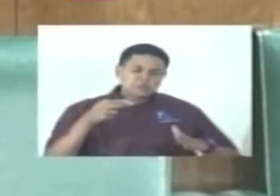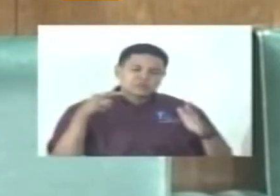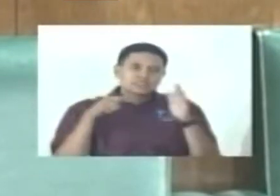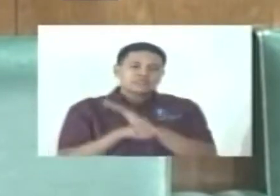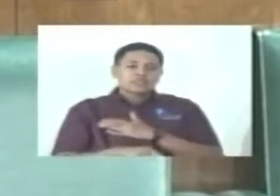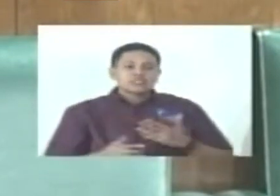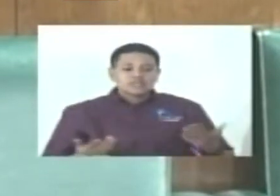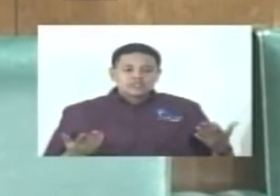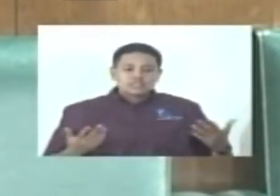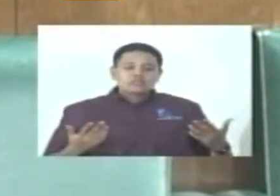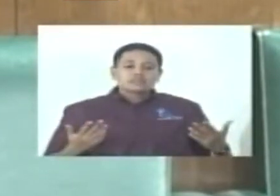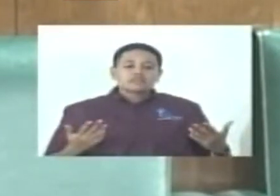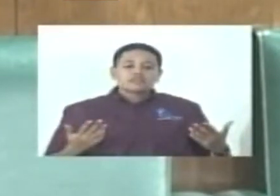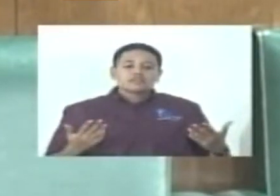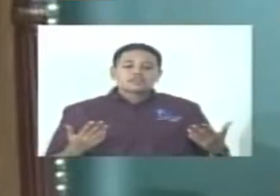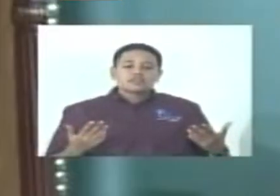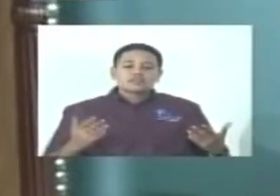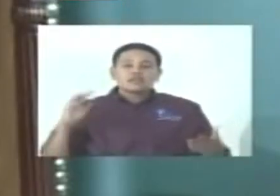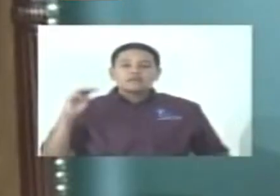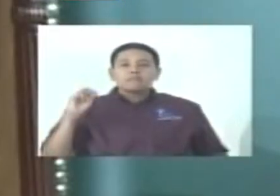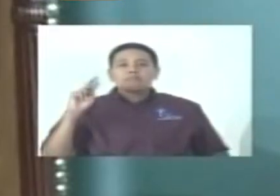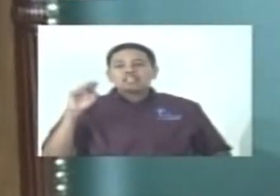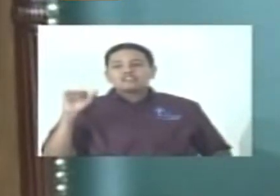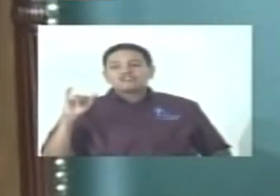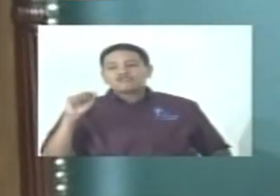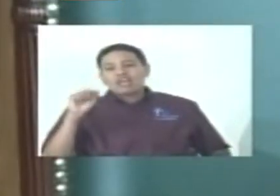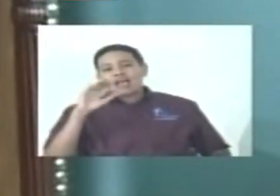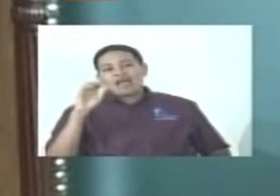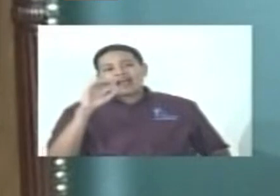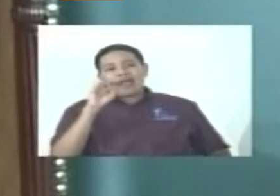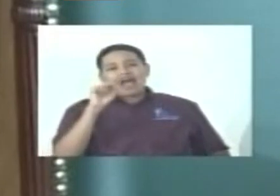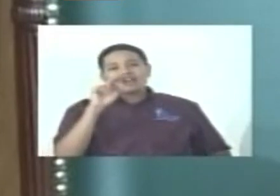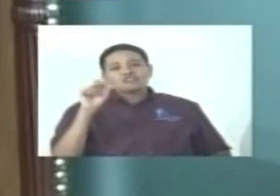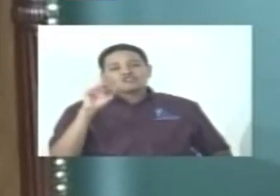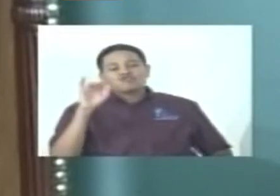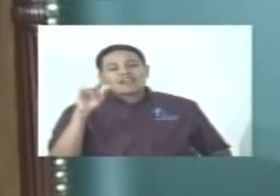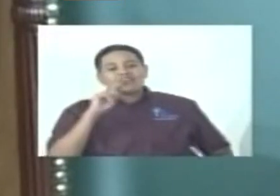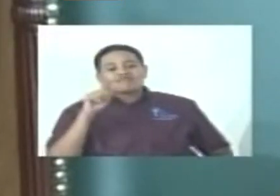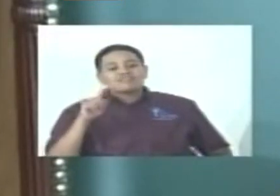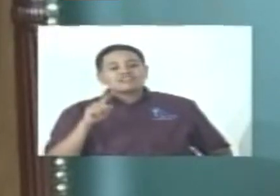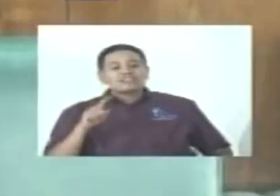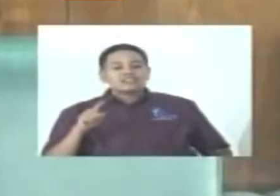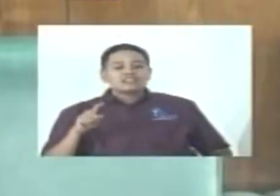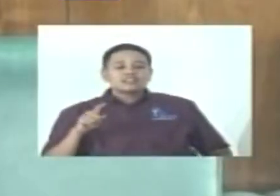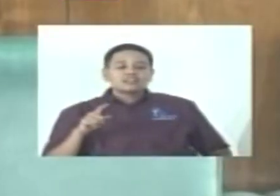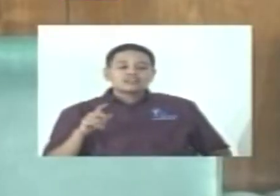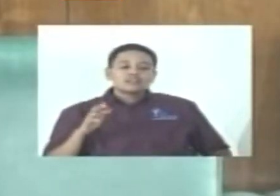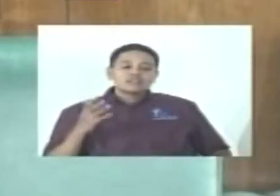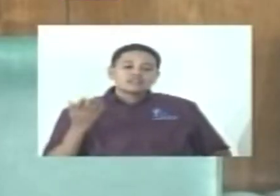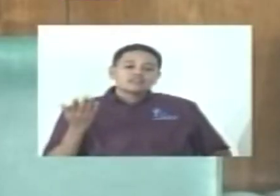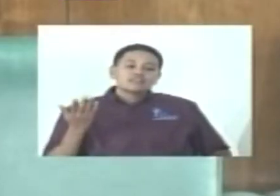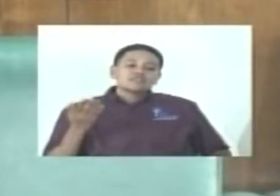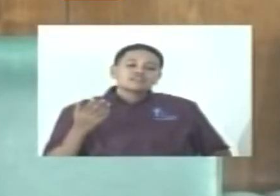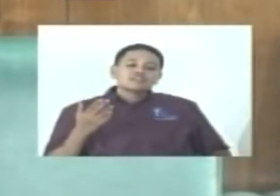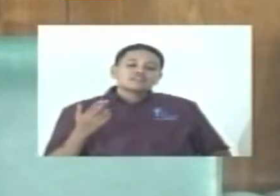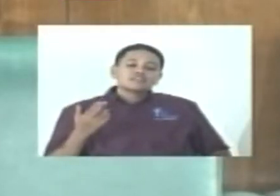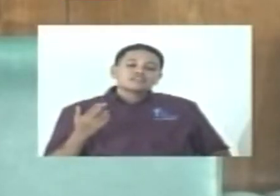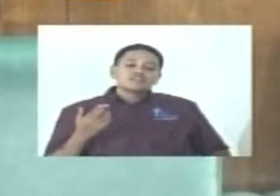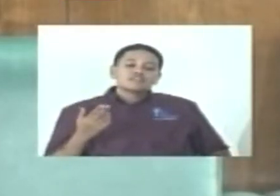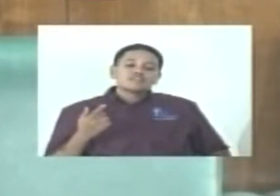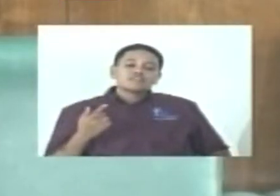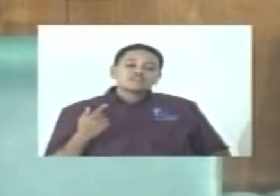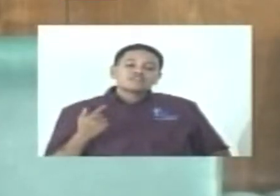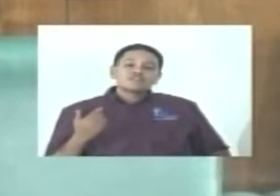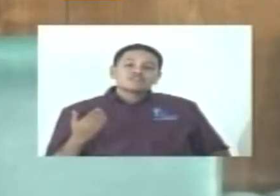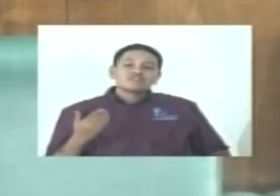rea and an actus rea. If you just said the killing of her, it would work better. Homicide. Okay, anything. Go the on. Homicide.